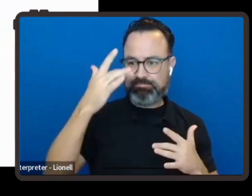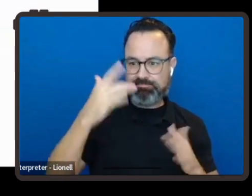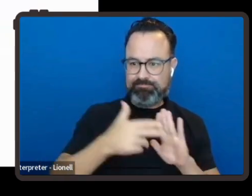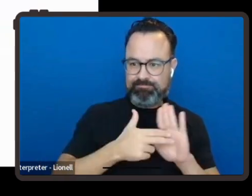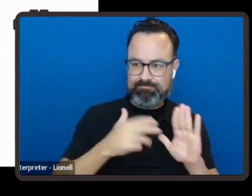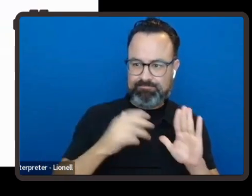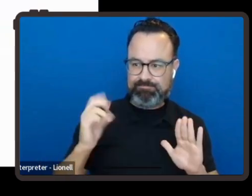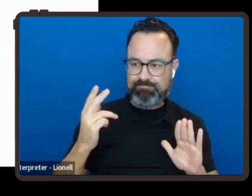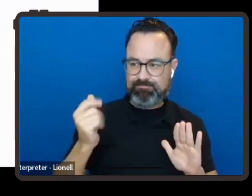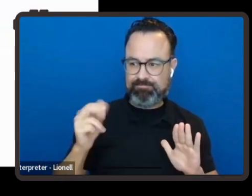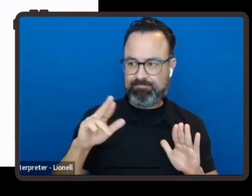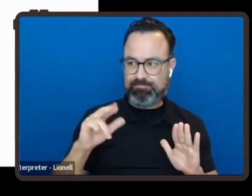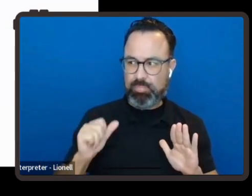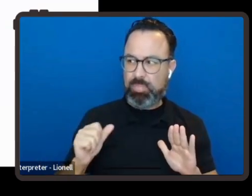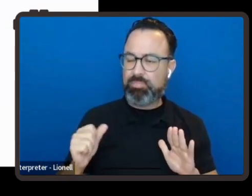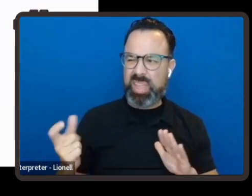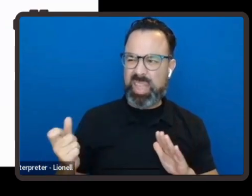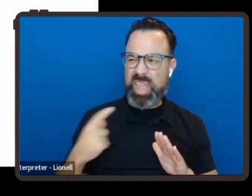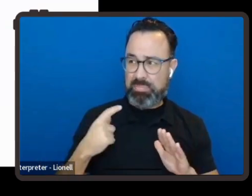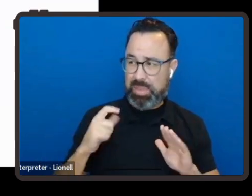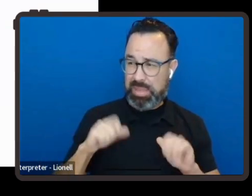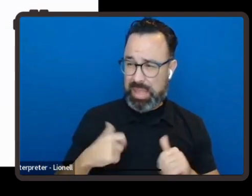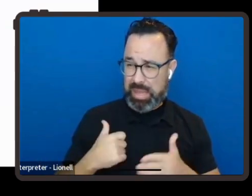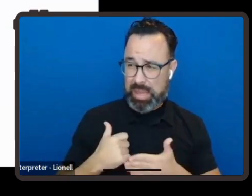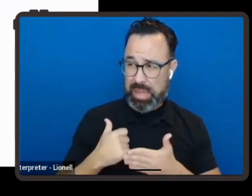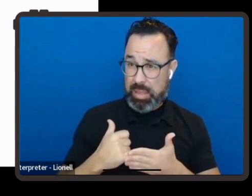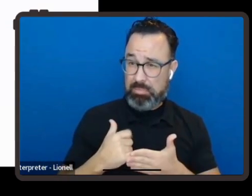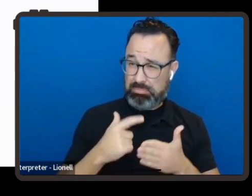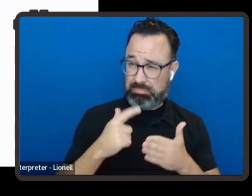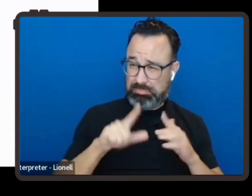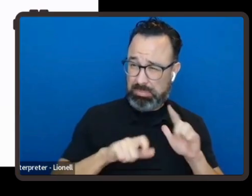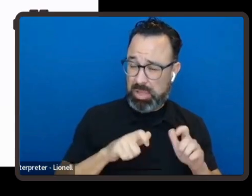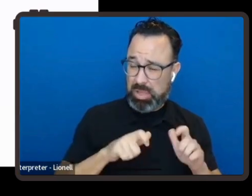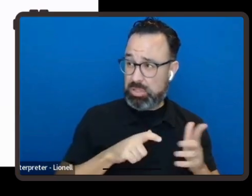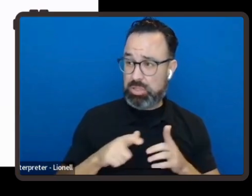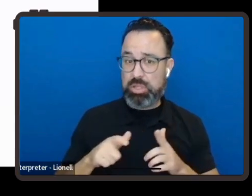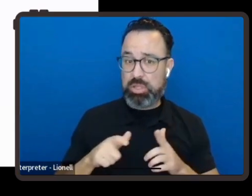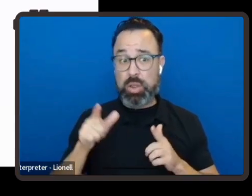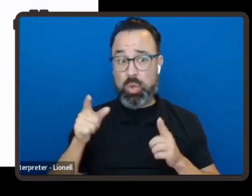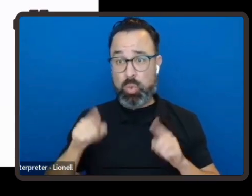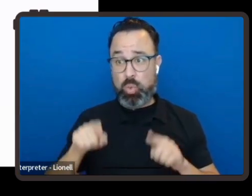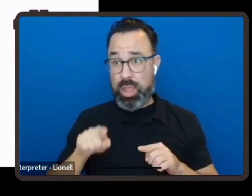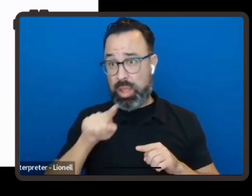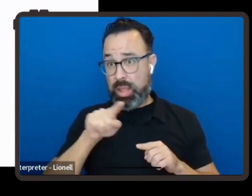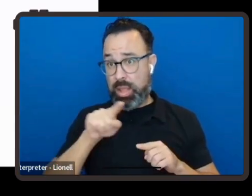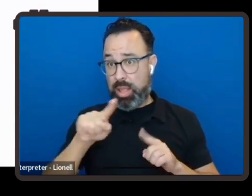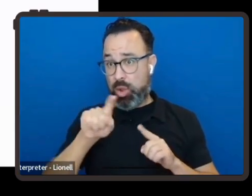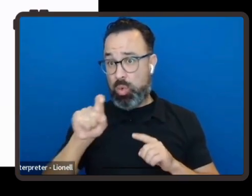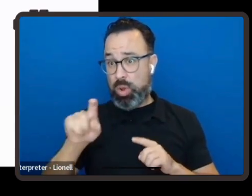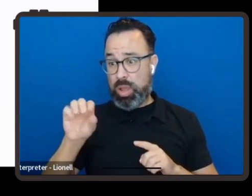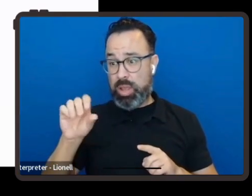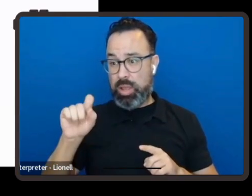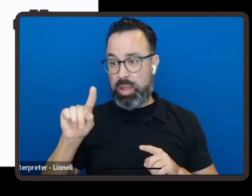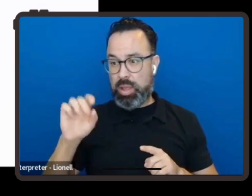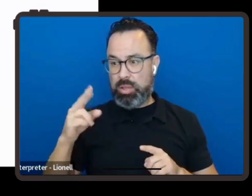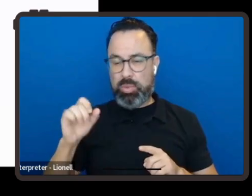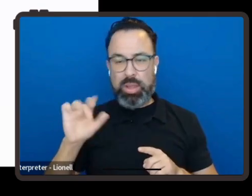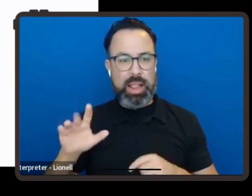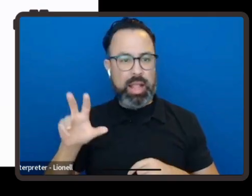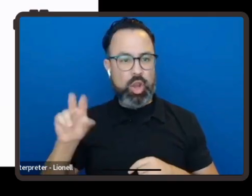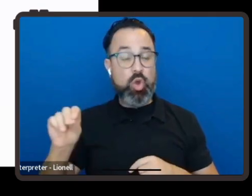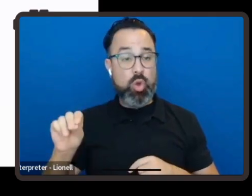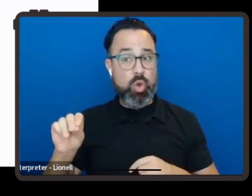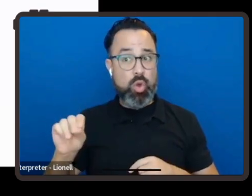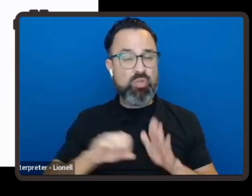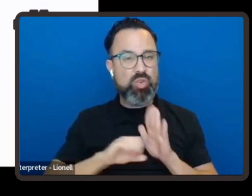all ticked no for osteoporosis. And in one example, I know that this young man had arrested puberty